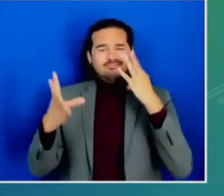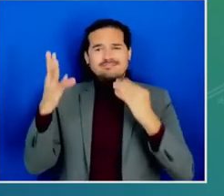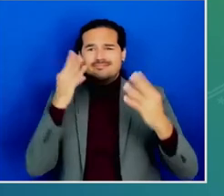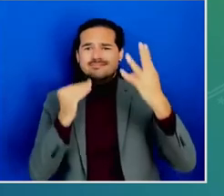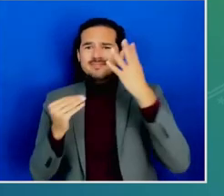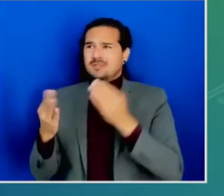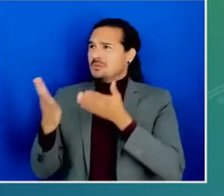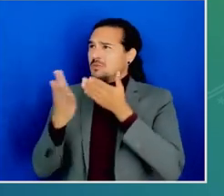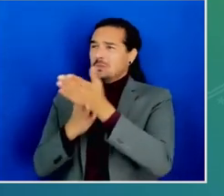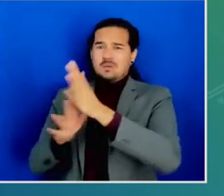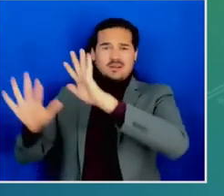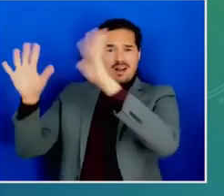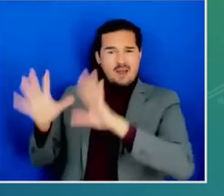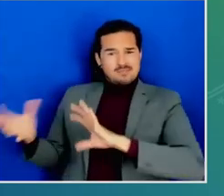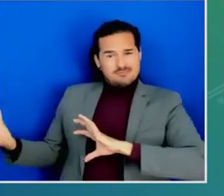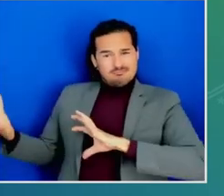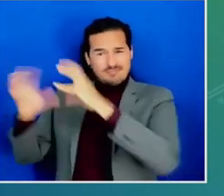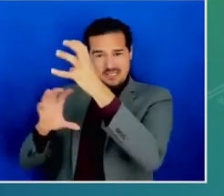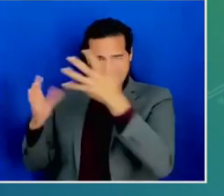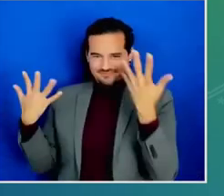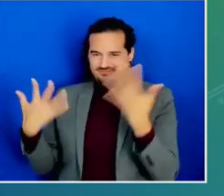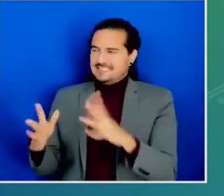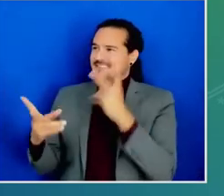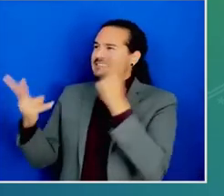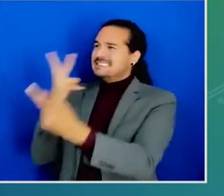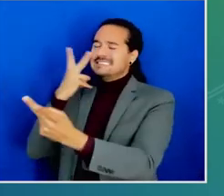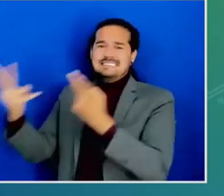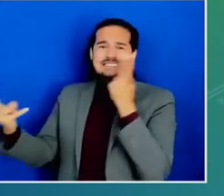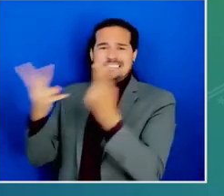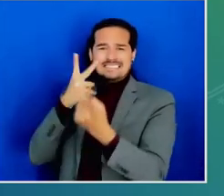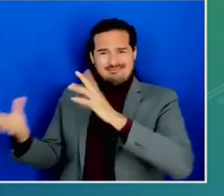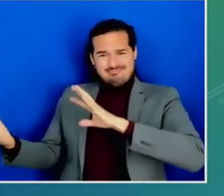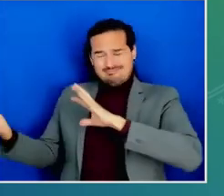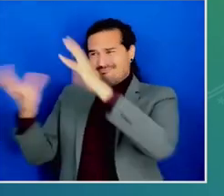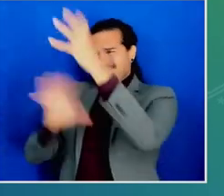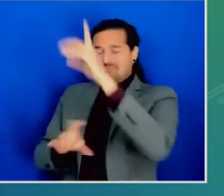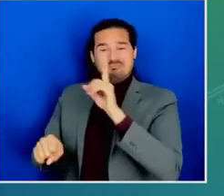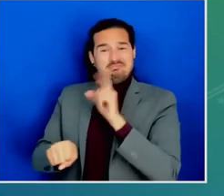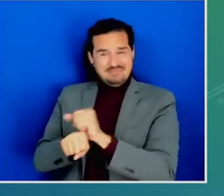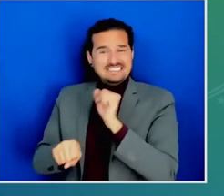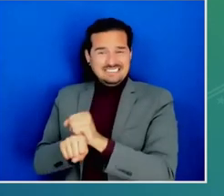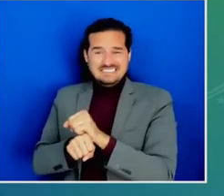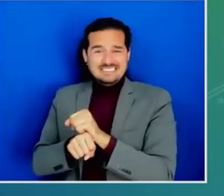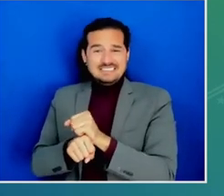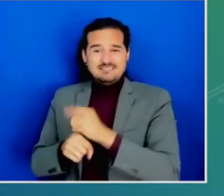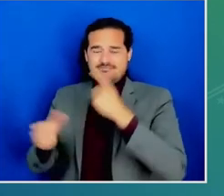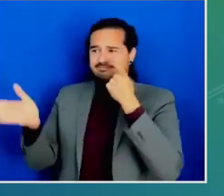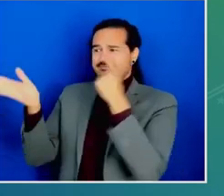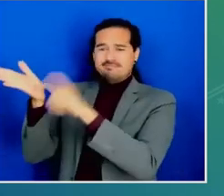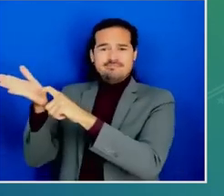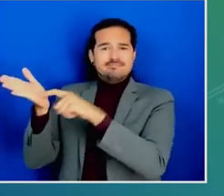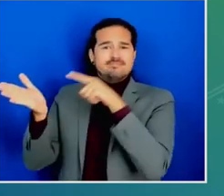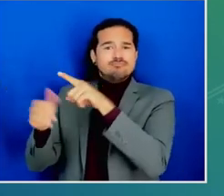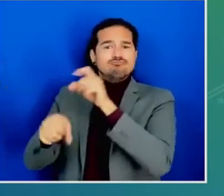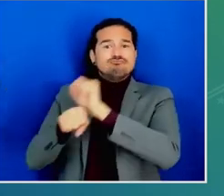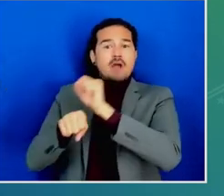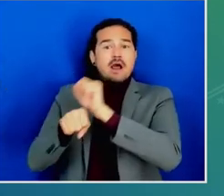crisis is already evident. But we can also see the promise in the